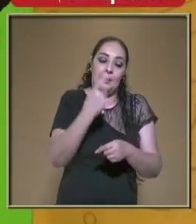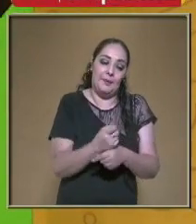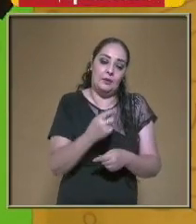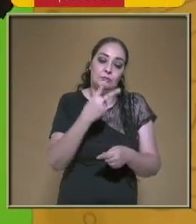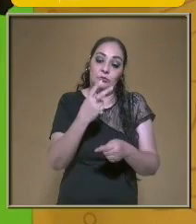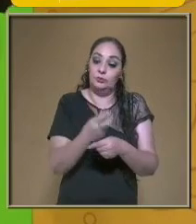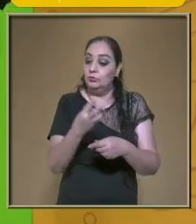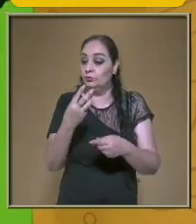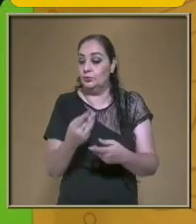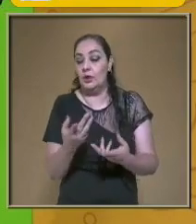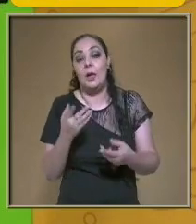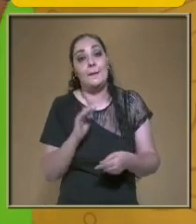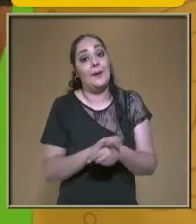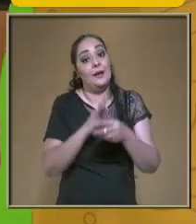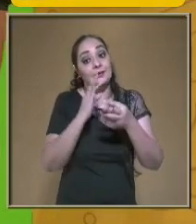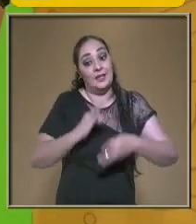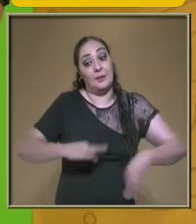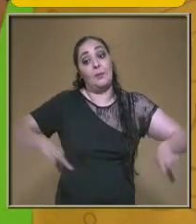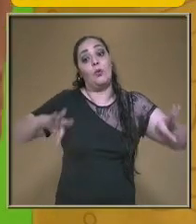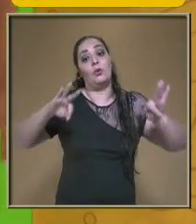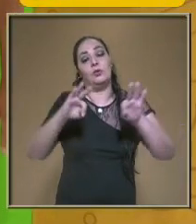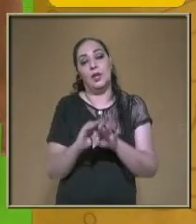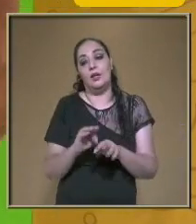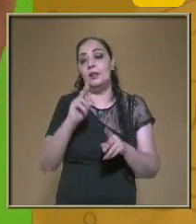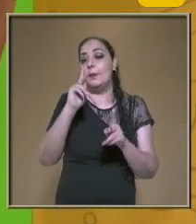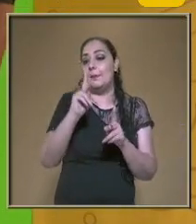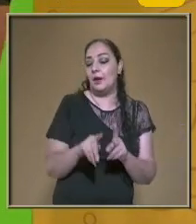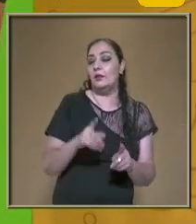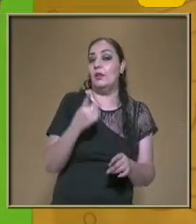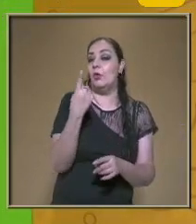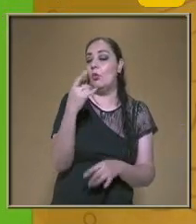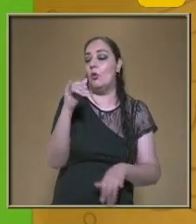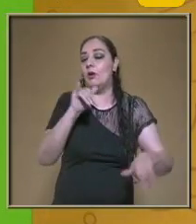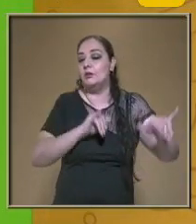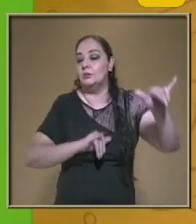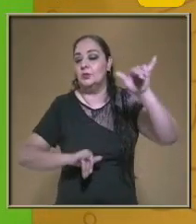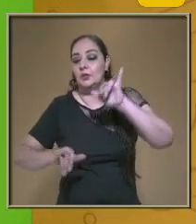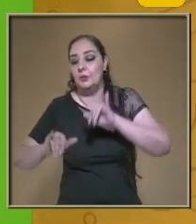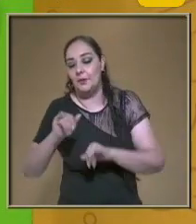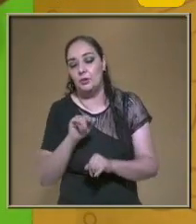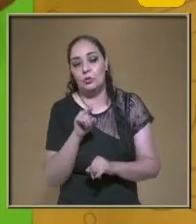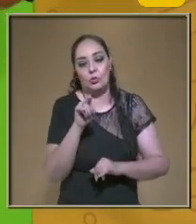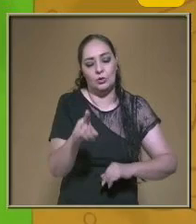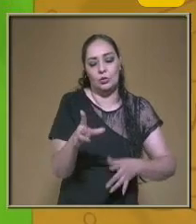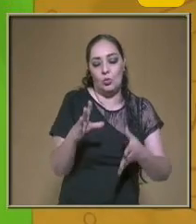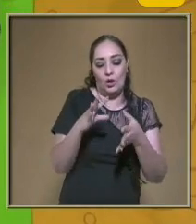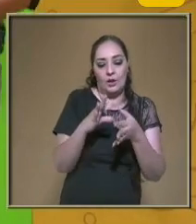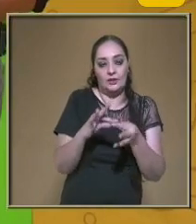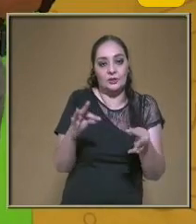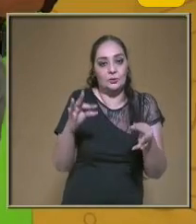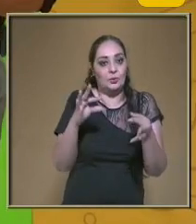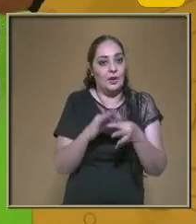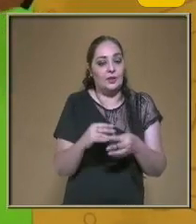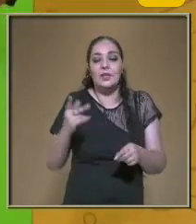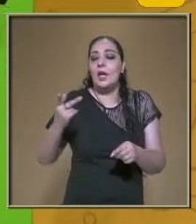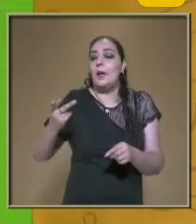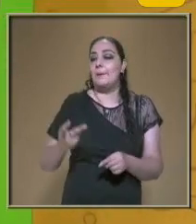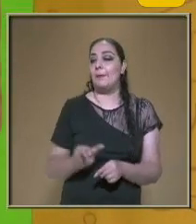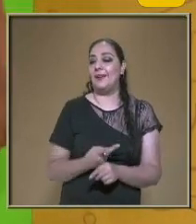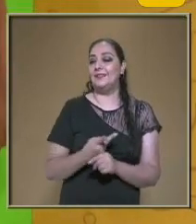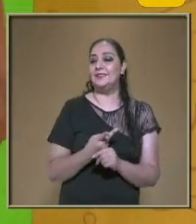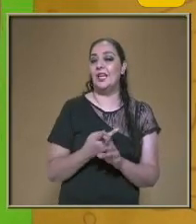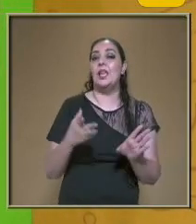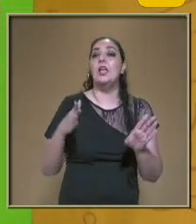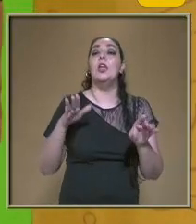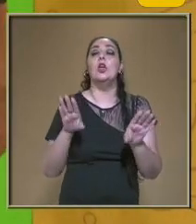This is probably the most important part of an experiment. When you describe what happened and what